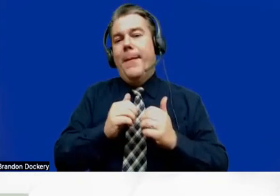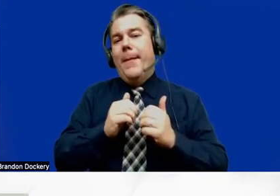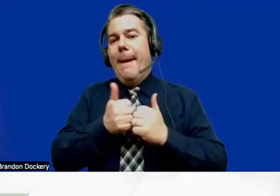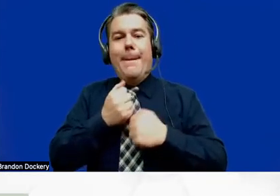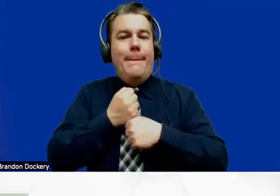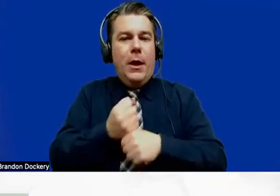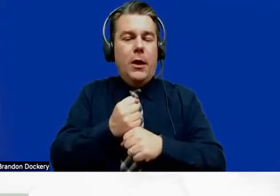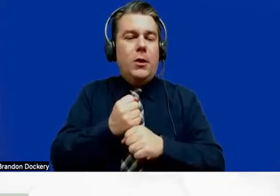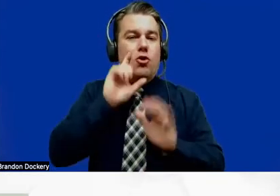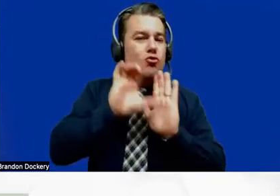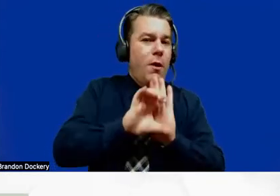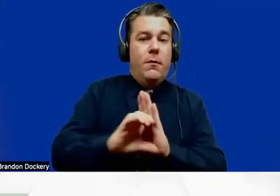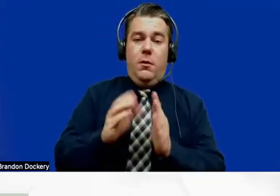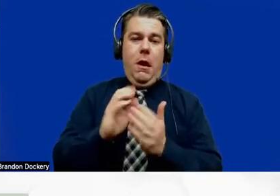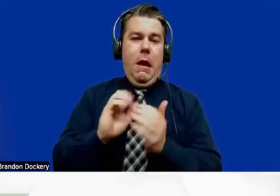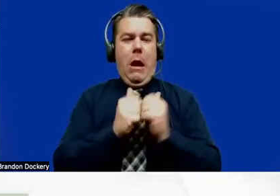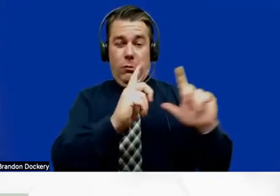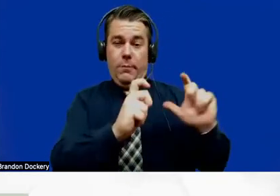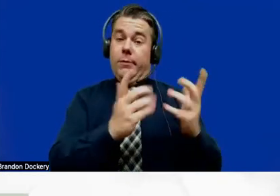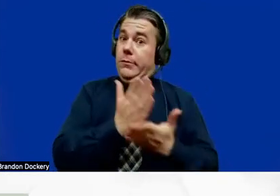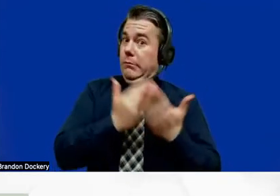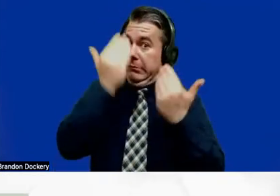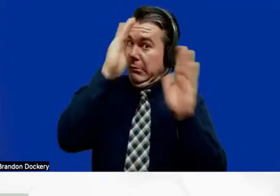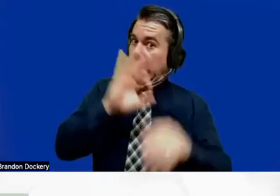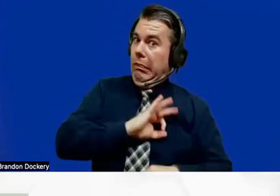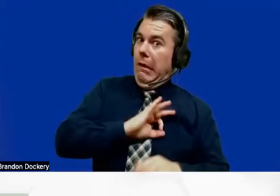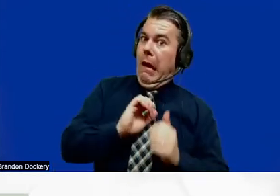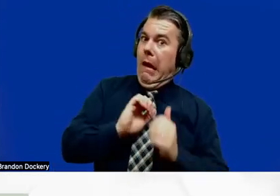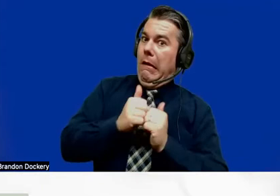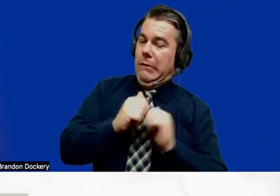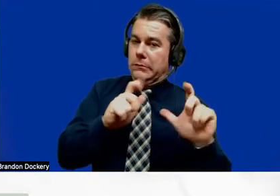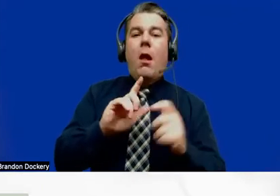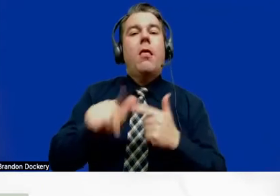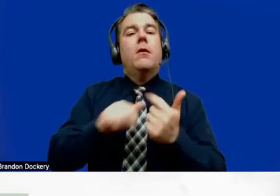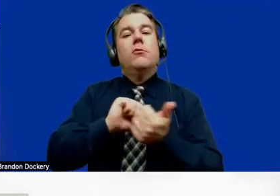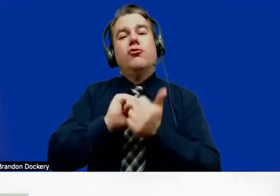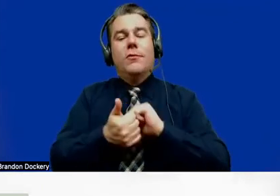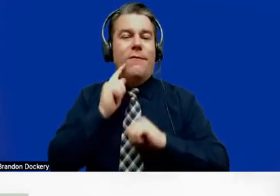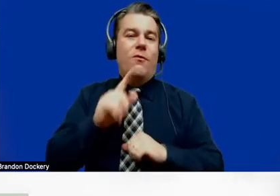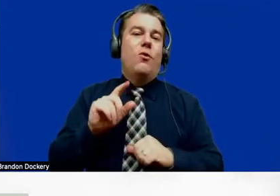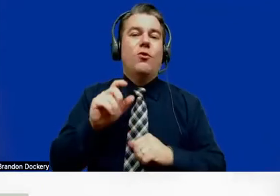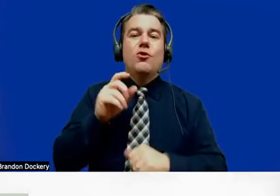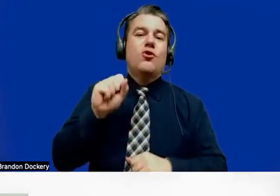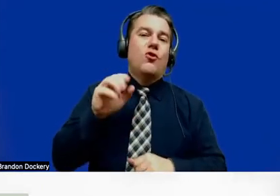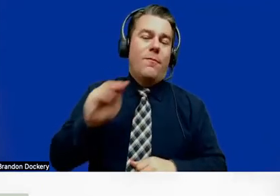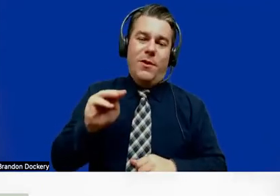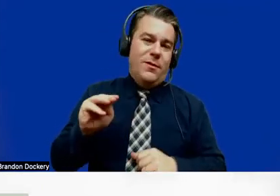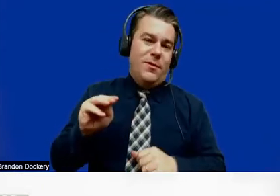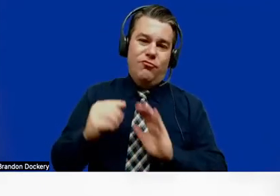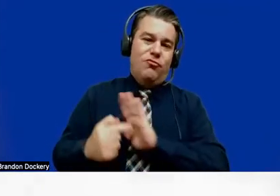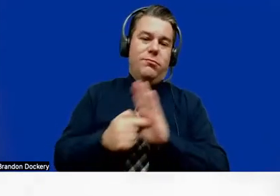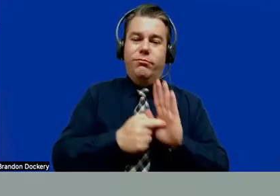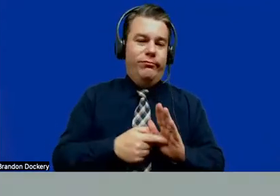because some of us don't know how to take pictures, and then how to format that into a social media presence that's branded, it's cohesive,